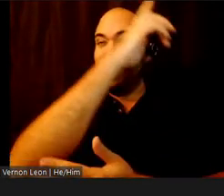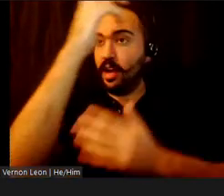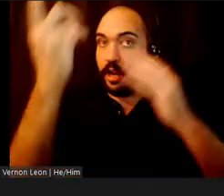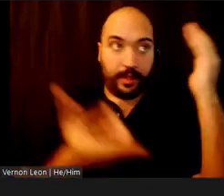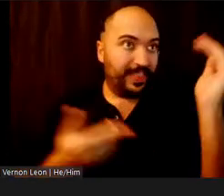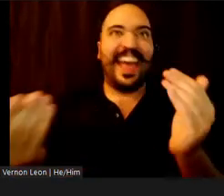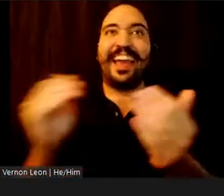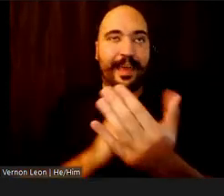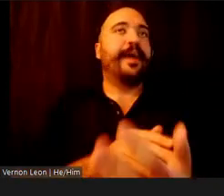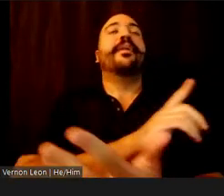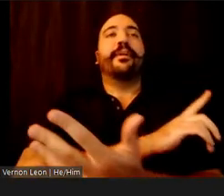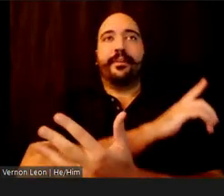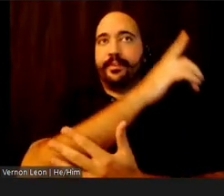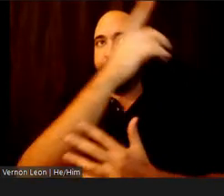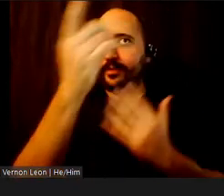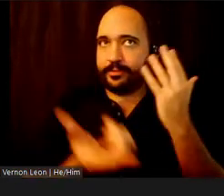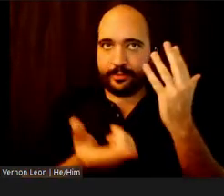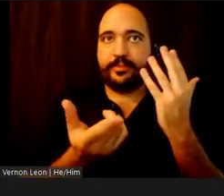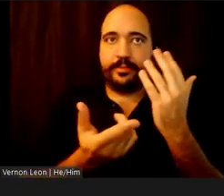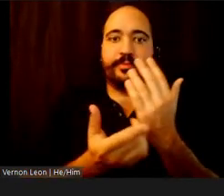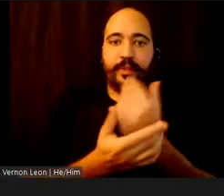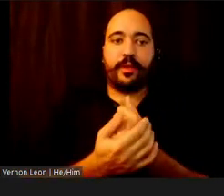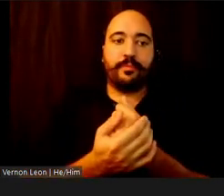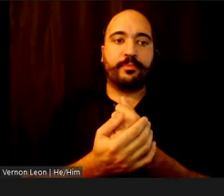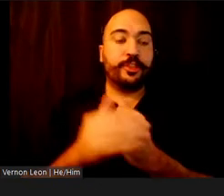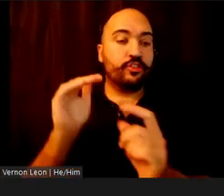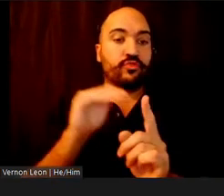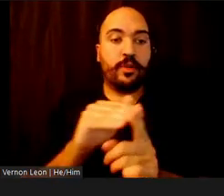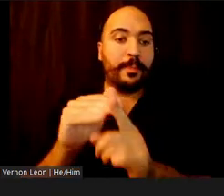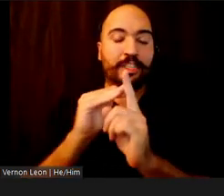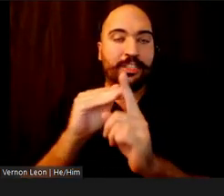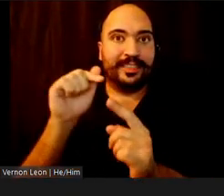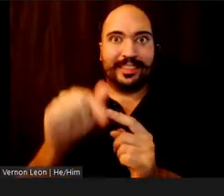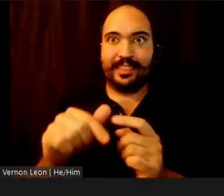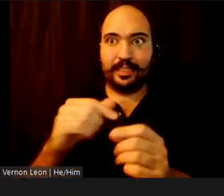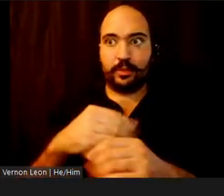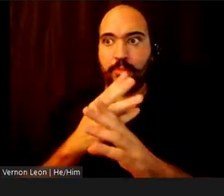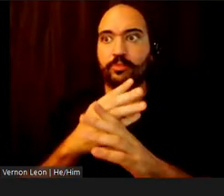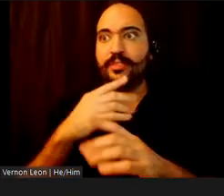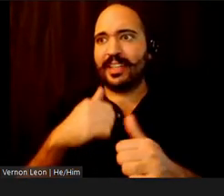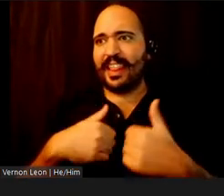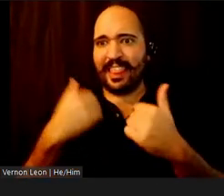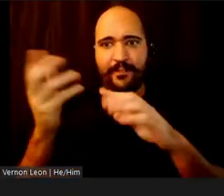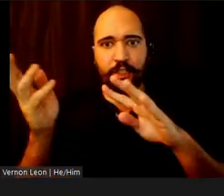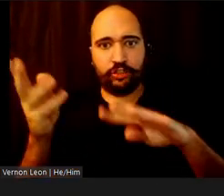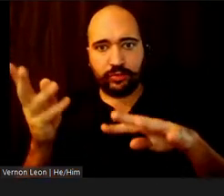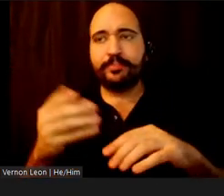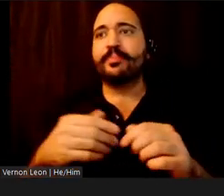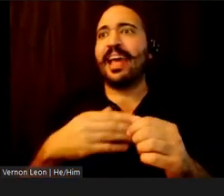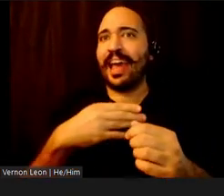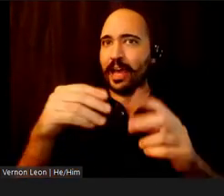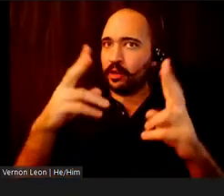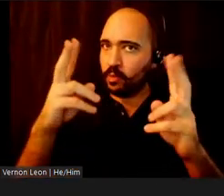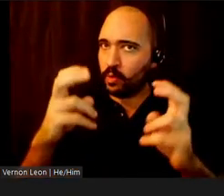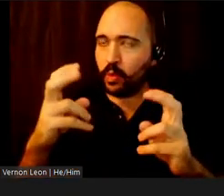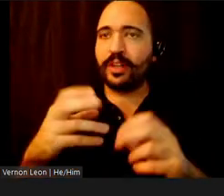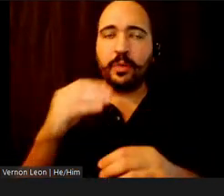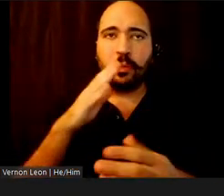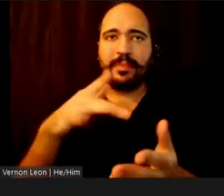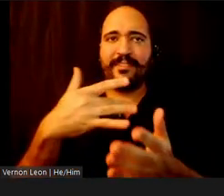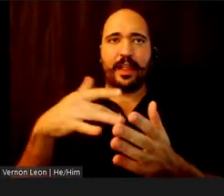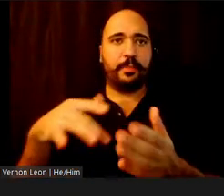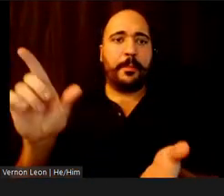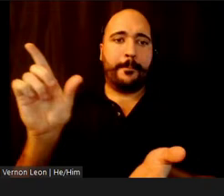attendance have been called a first time. As a reminder, this webinar is being livecasted and recorded and will be available